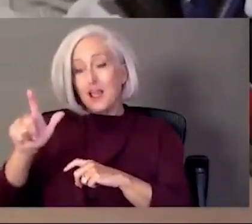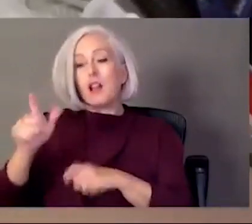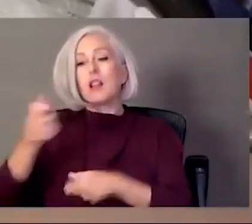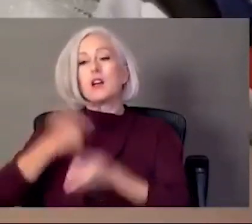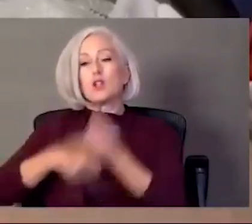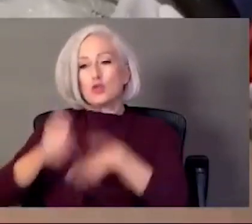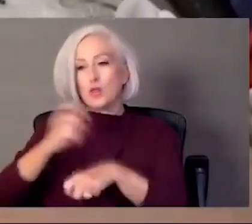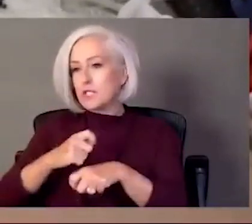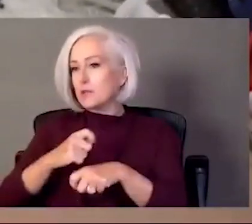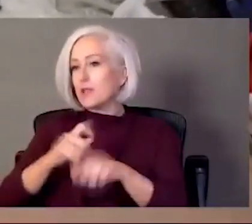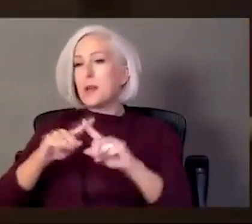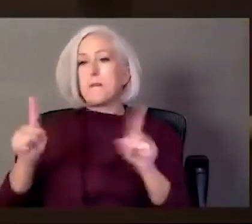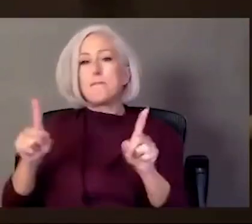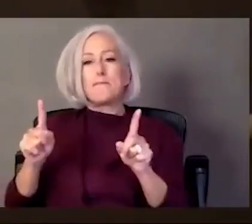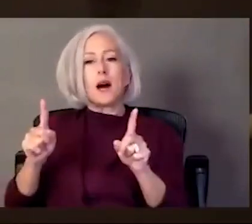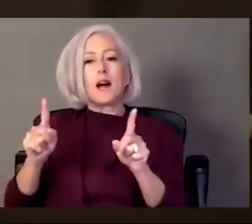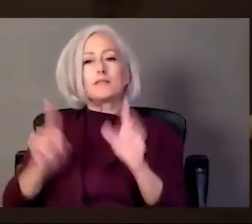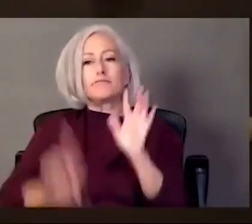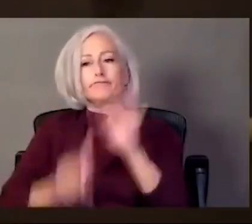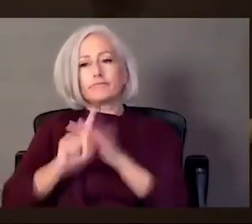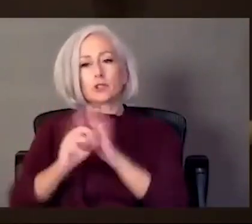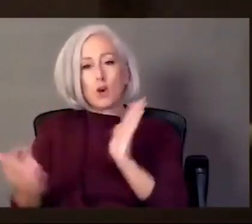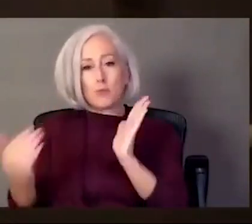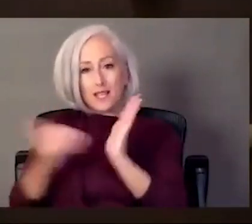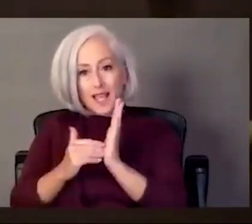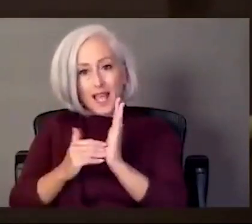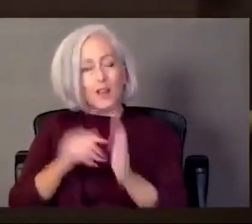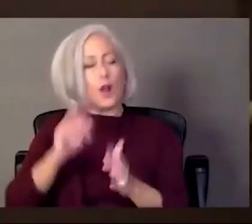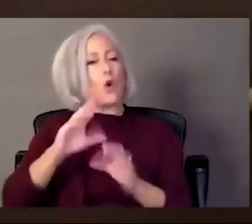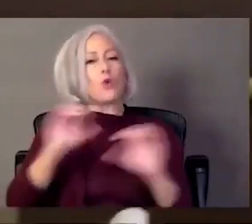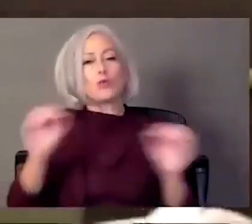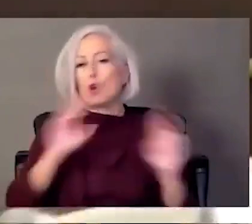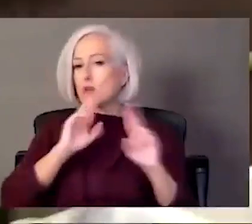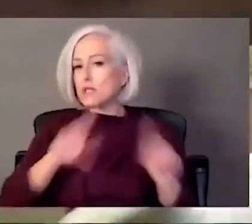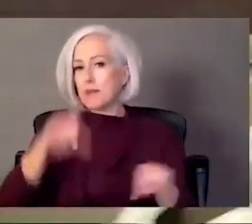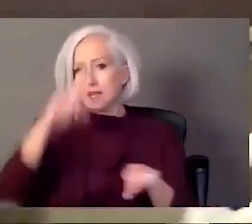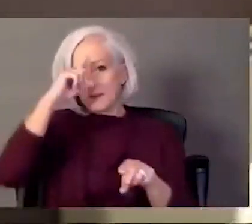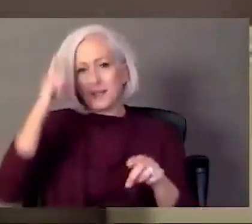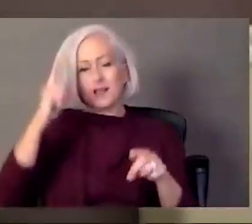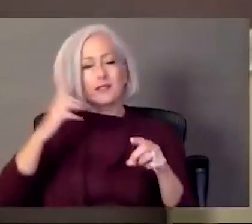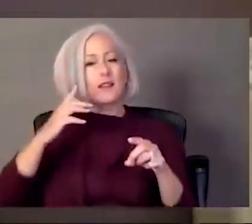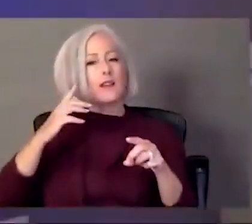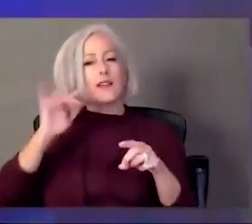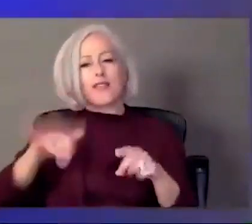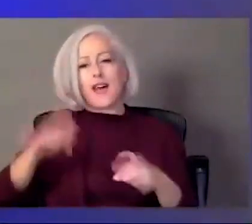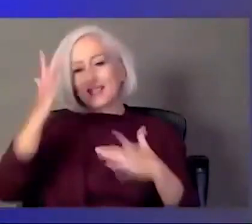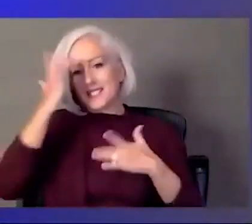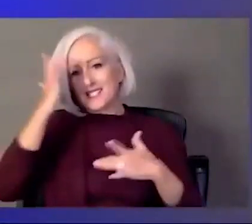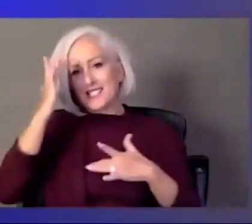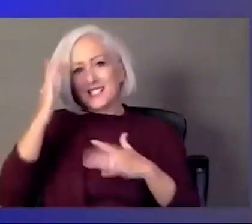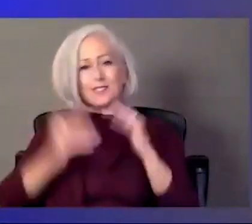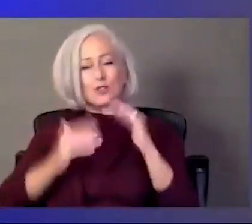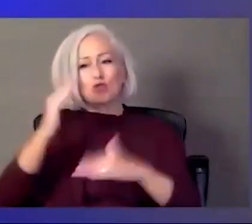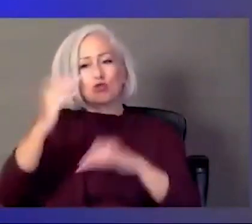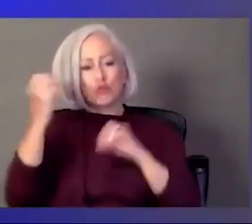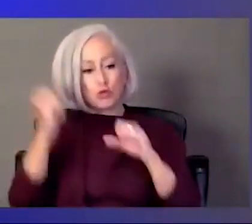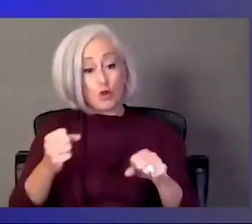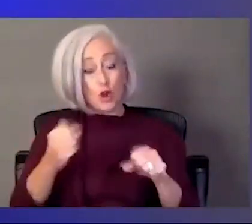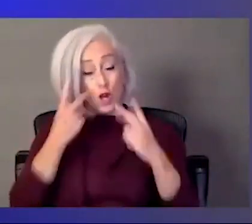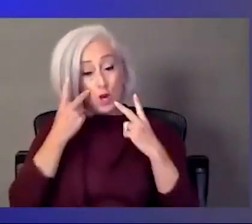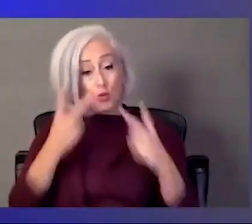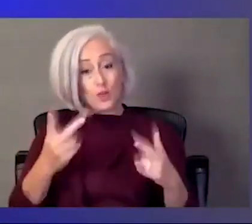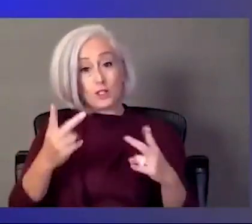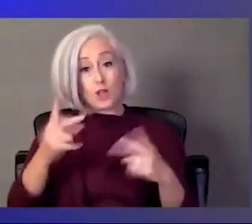because their disease was too aggressive, not responding to chemotherapy, for those patients, we saw response rates of 80%, complete remissions